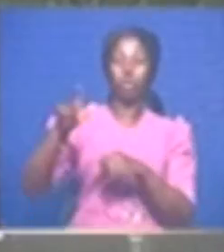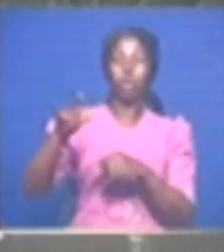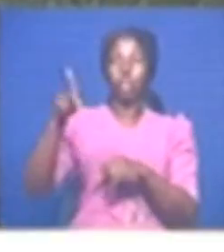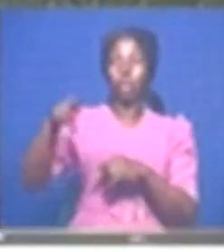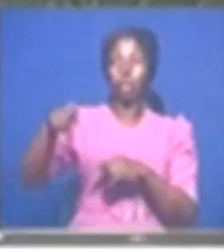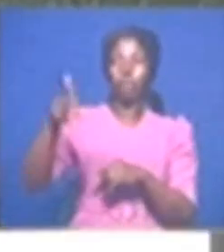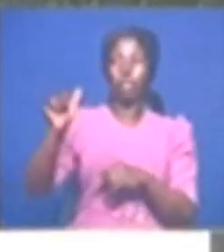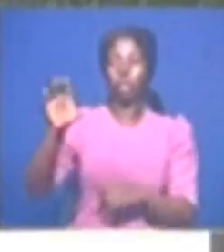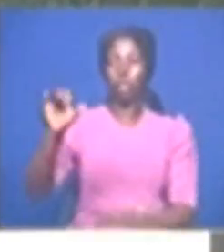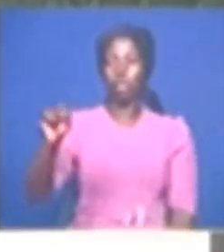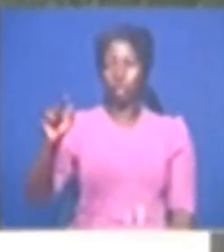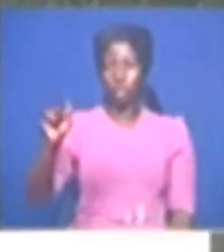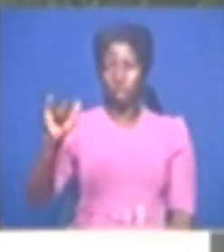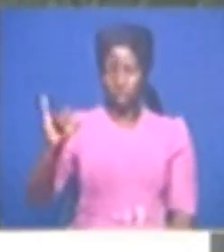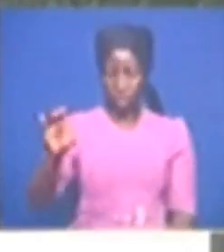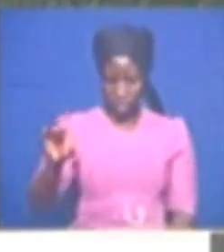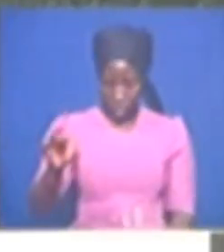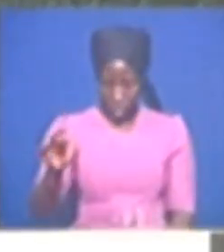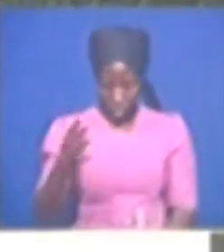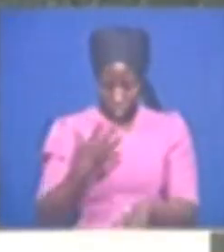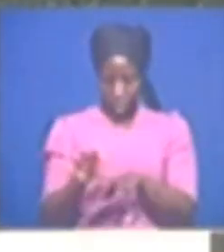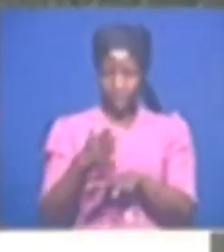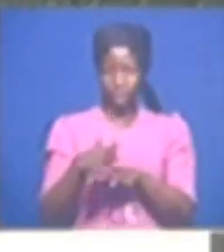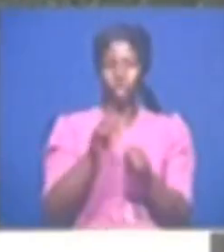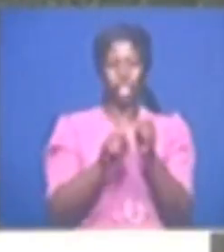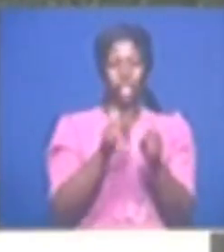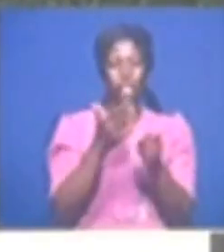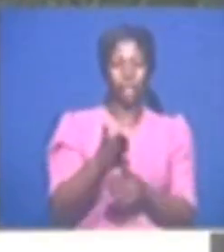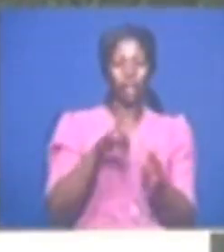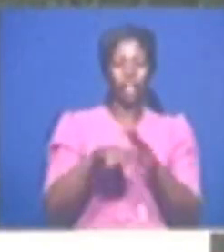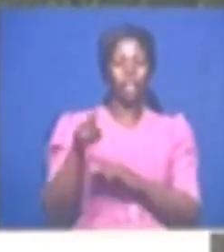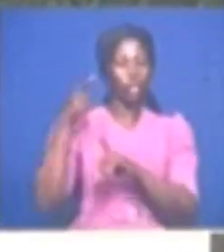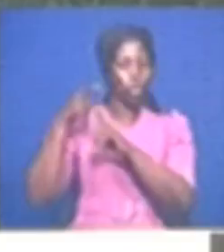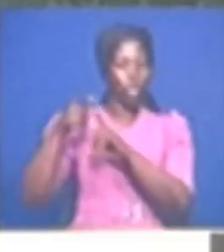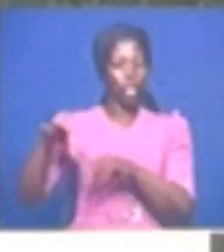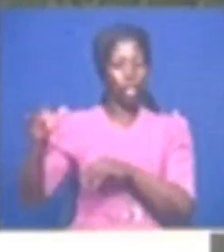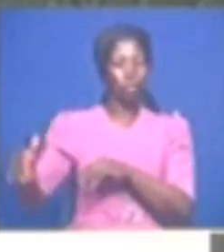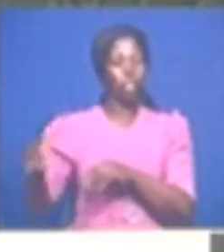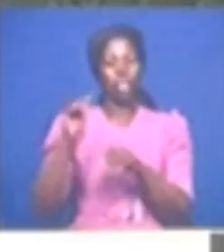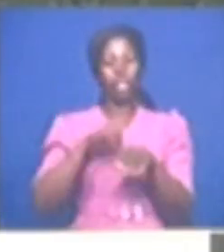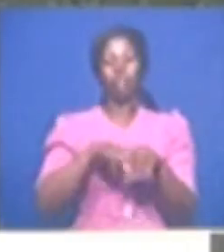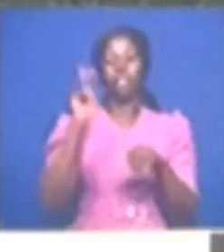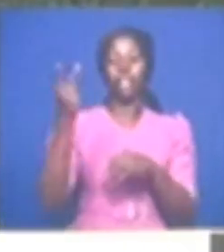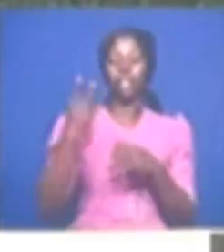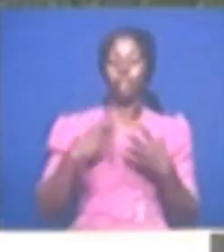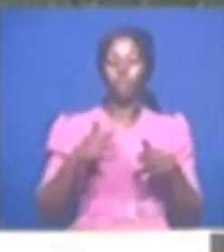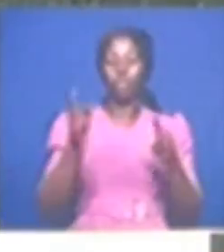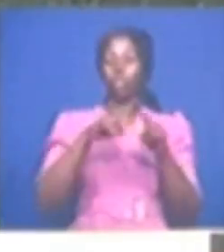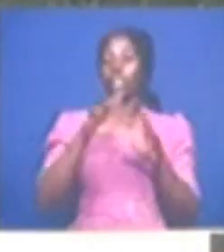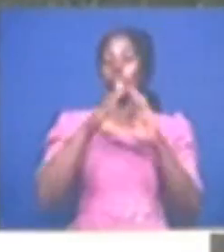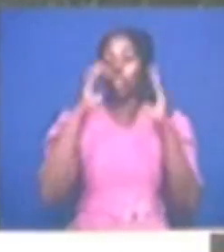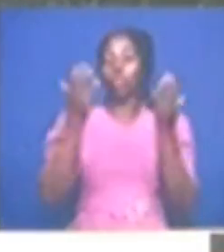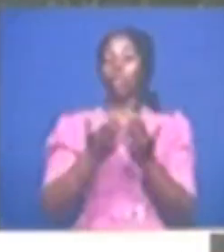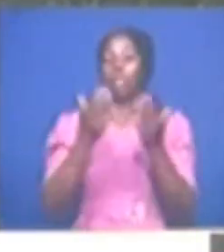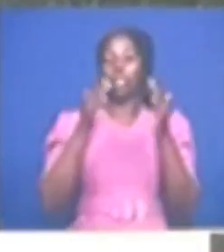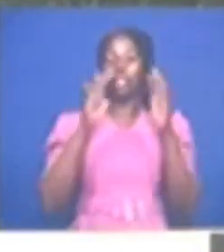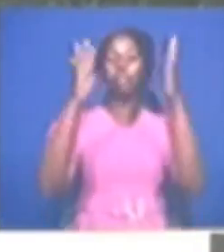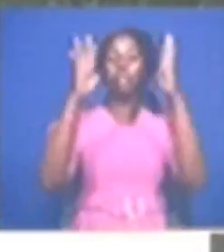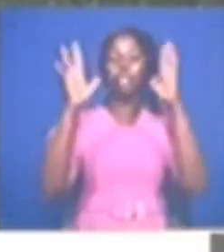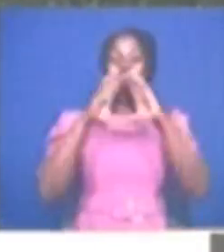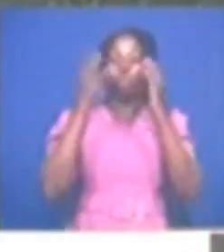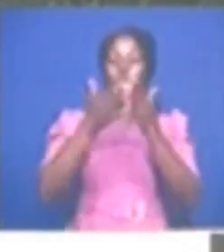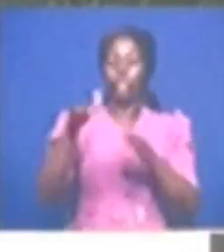marine pollution resounded in Kwale County as Kenyans joined the rest of the globe in marking World Environment Day. Now, Deputy